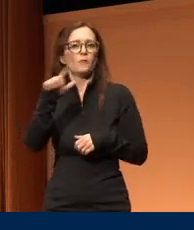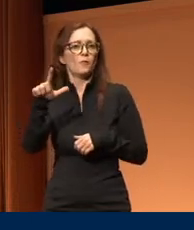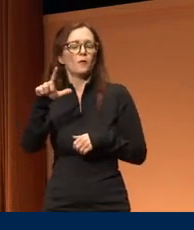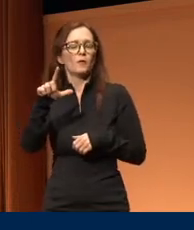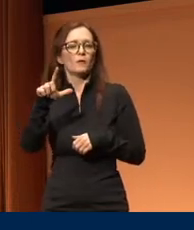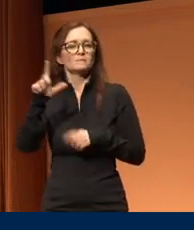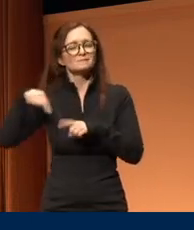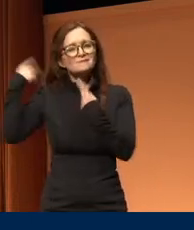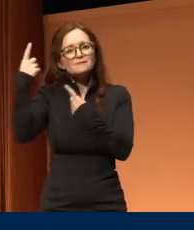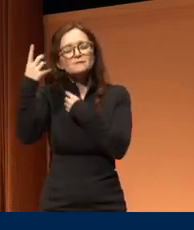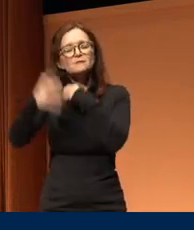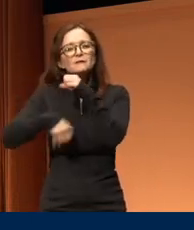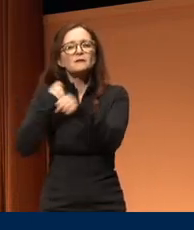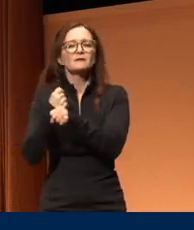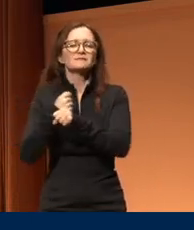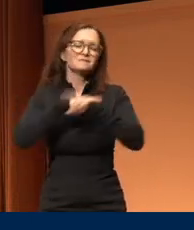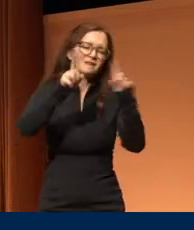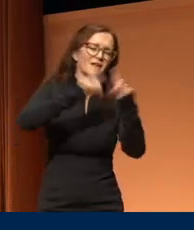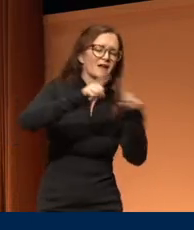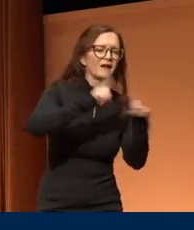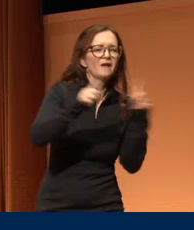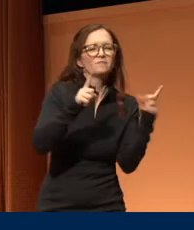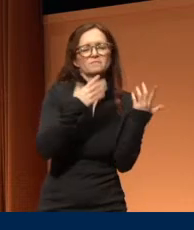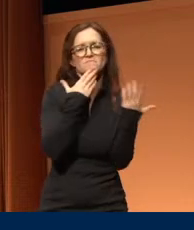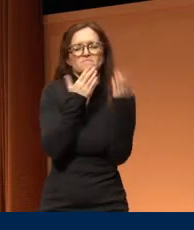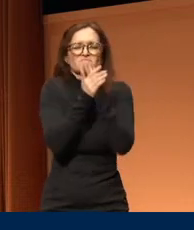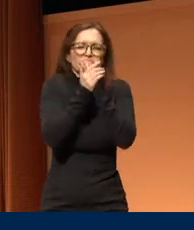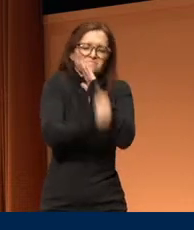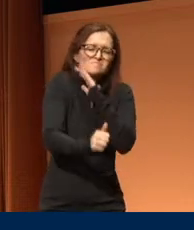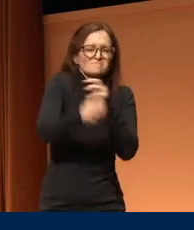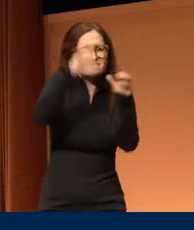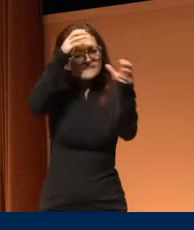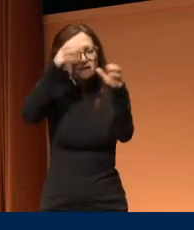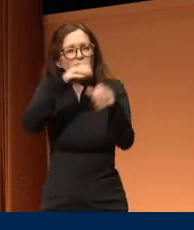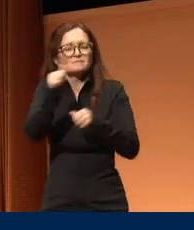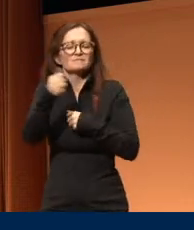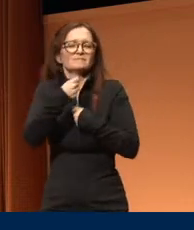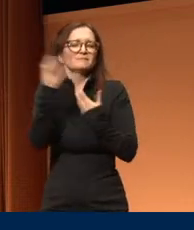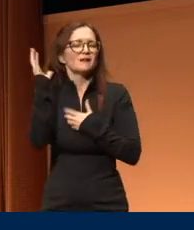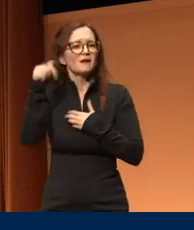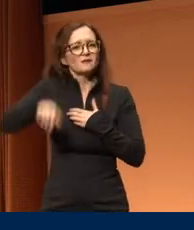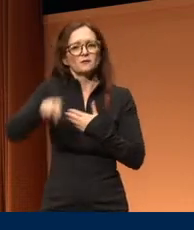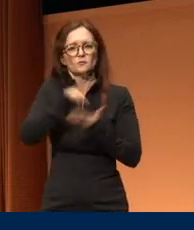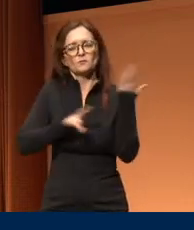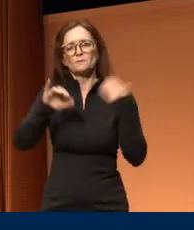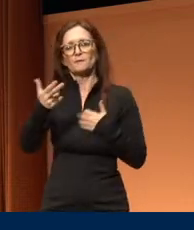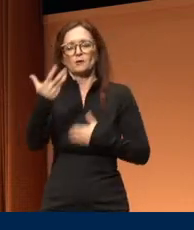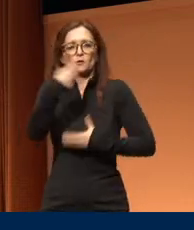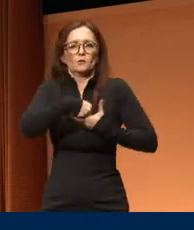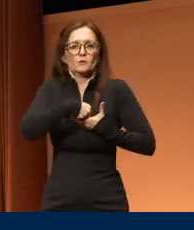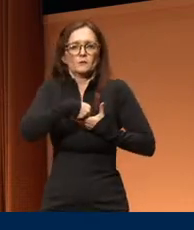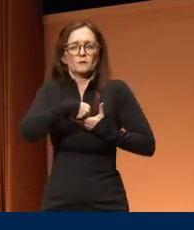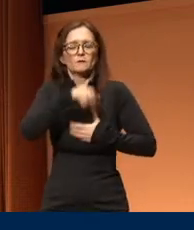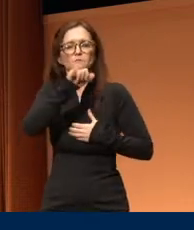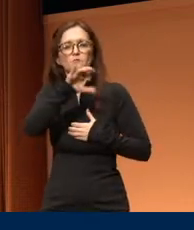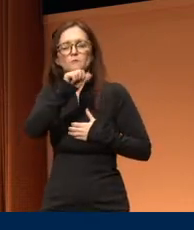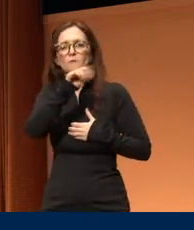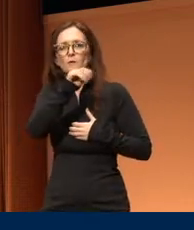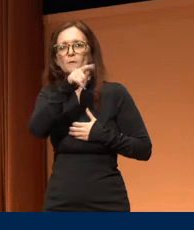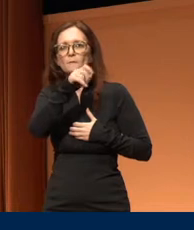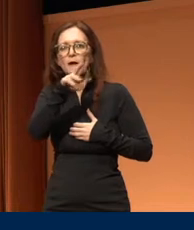the years, many distinguished intellectual figures have delivered the Tanner Lectures at Michigan, including Sir Karl